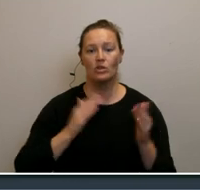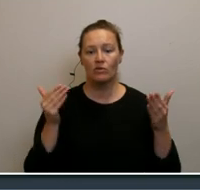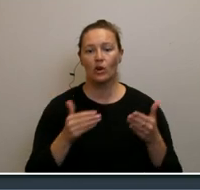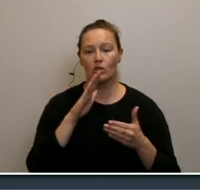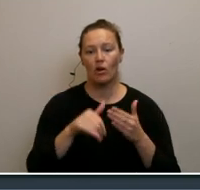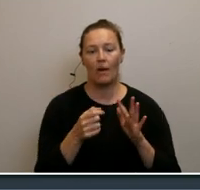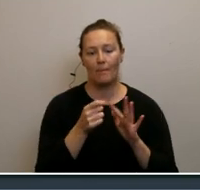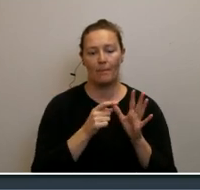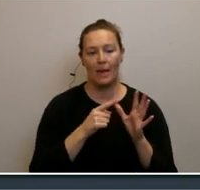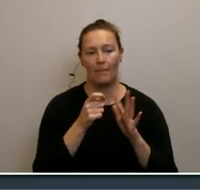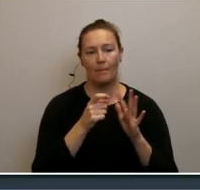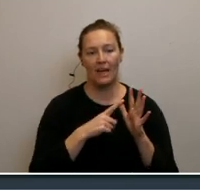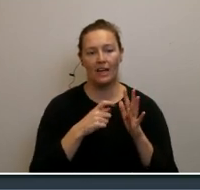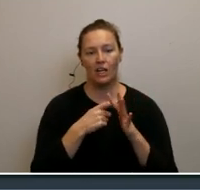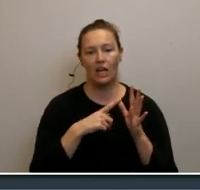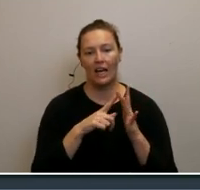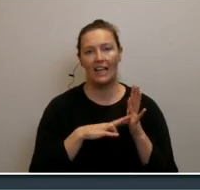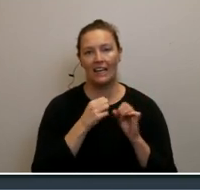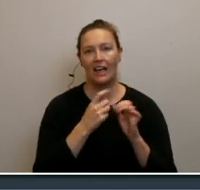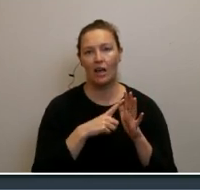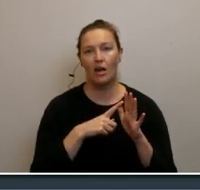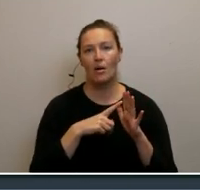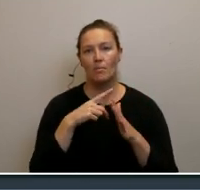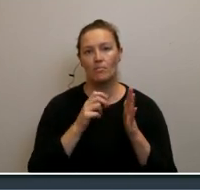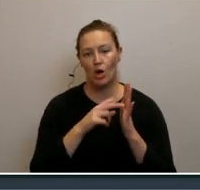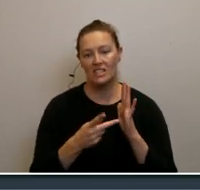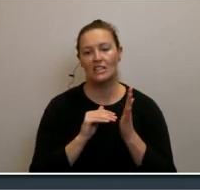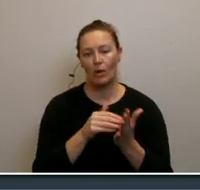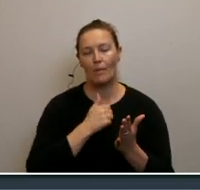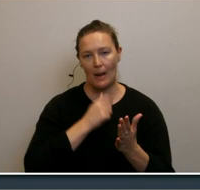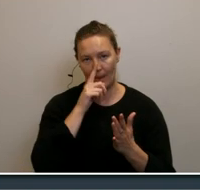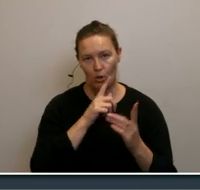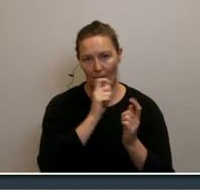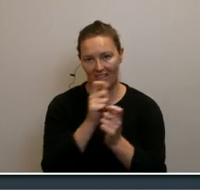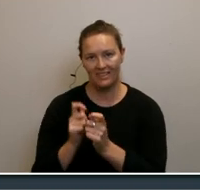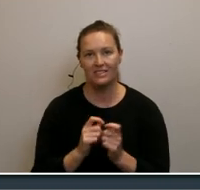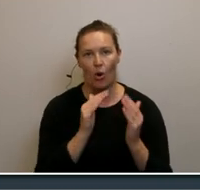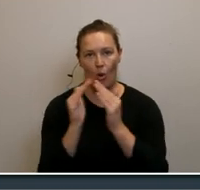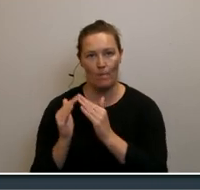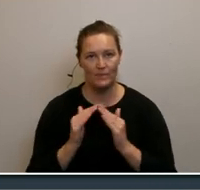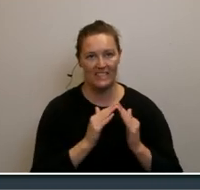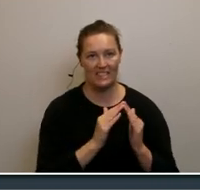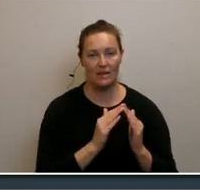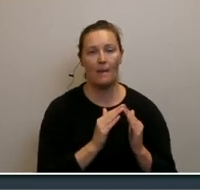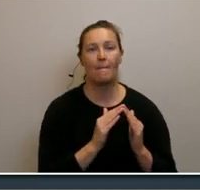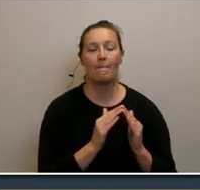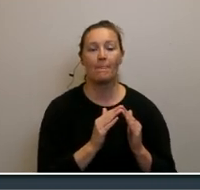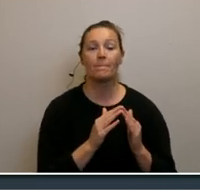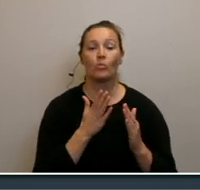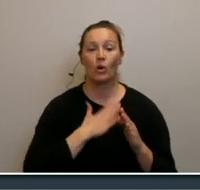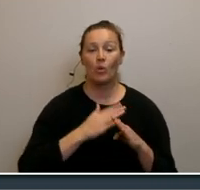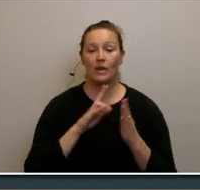papakāinga policy that actually looks at helping our people build homes. We recommend that the Napier City